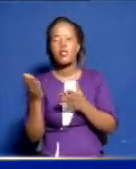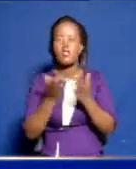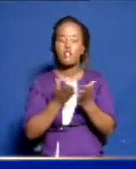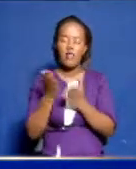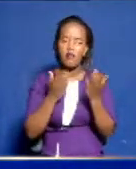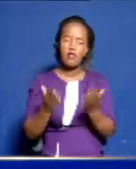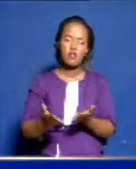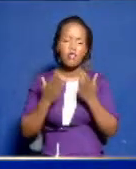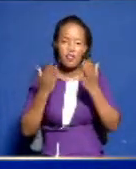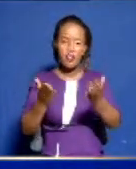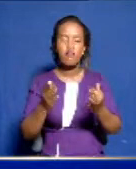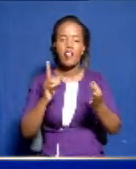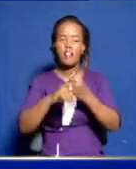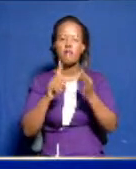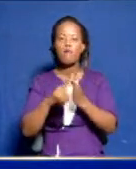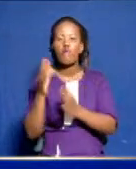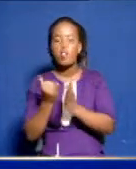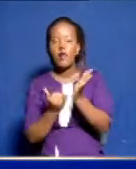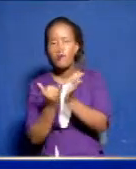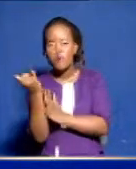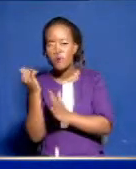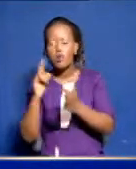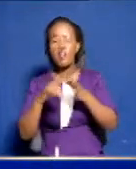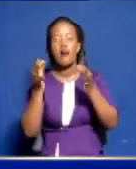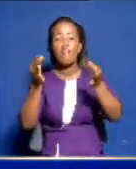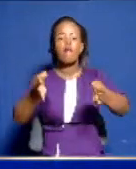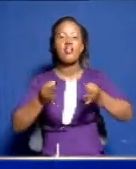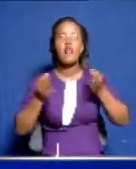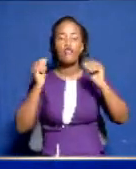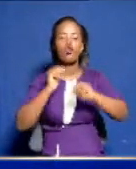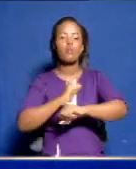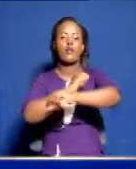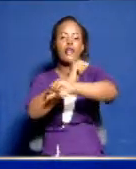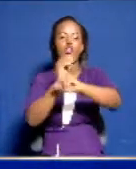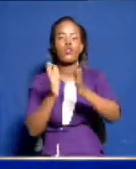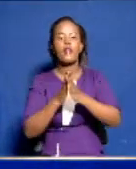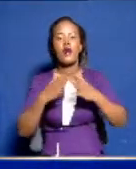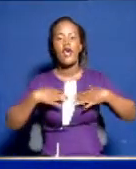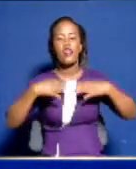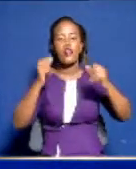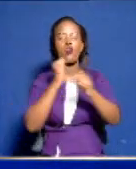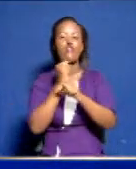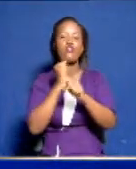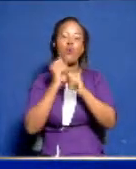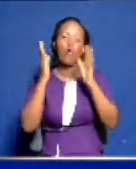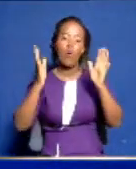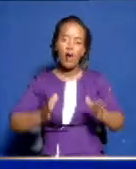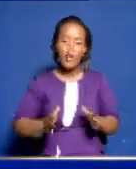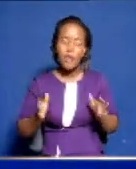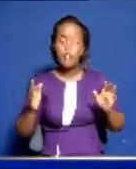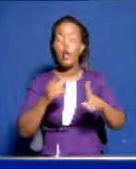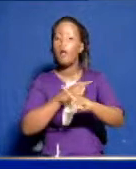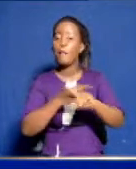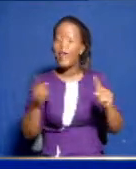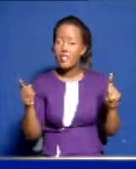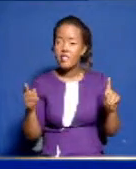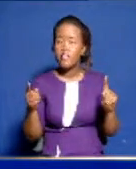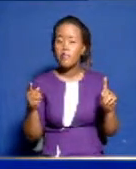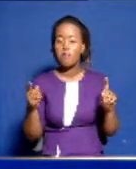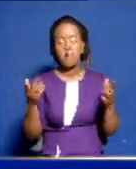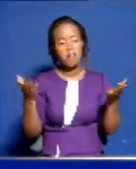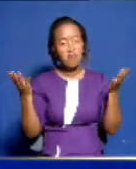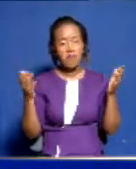integrity, financial protection, and the healthcare workforce. But it